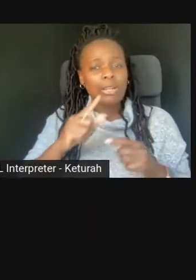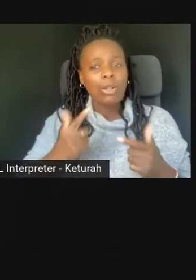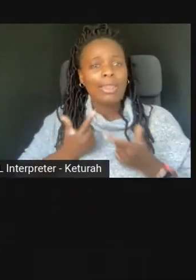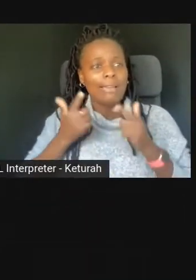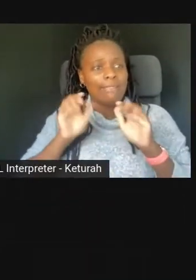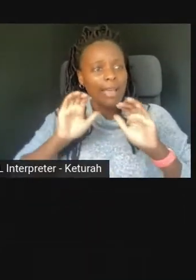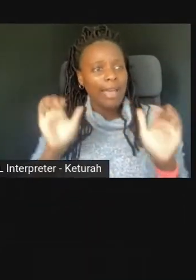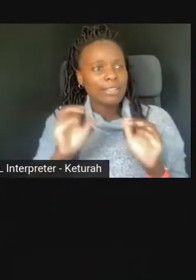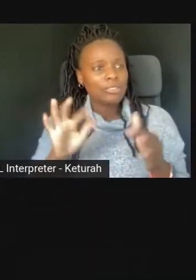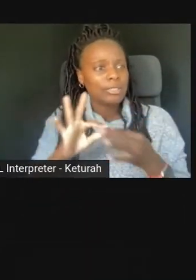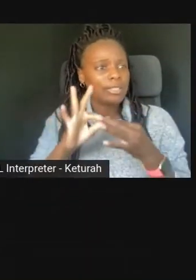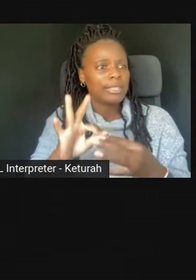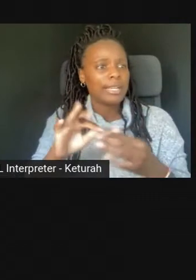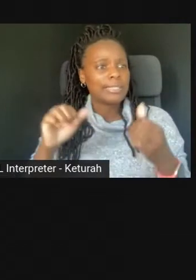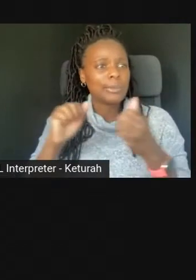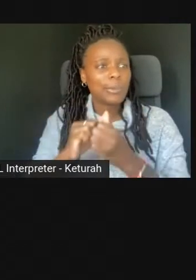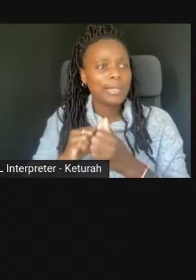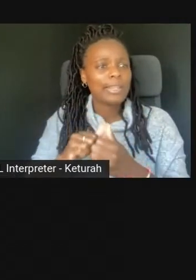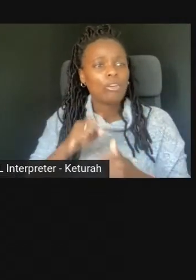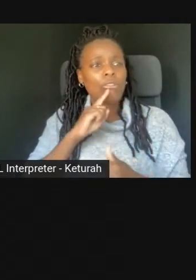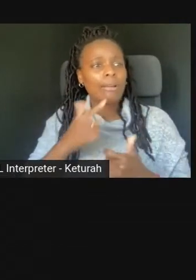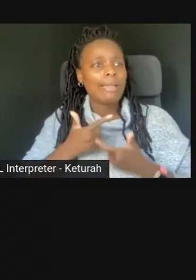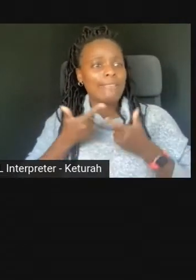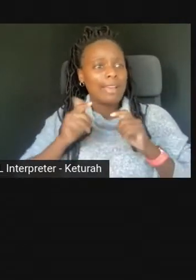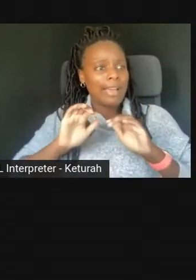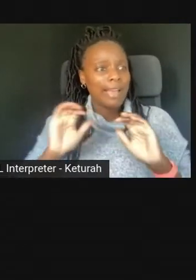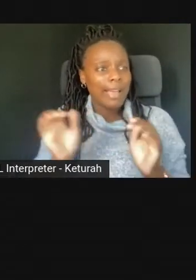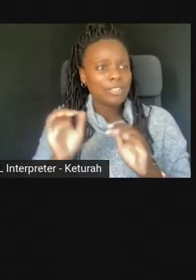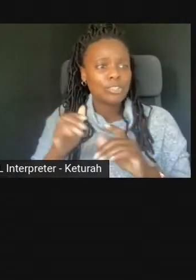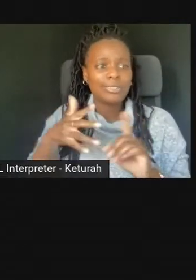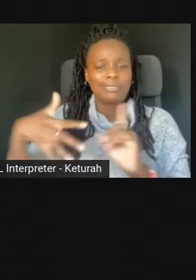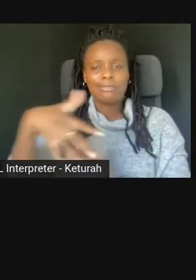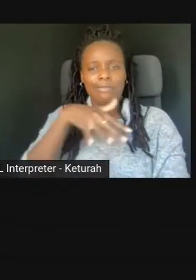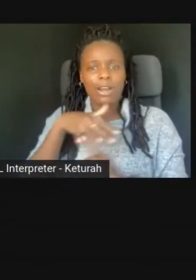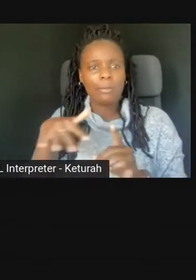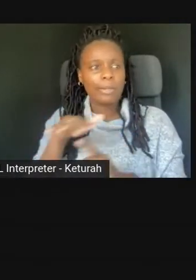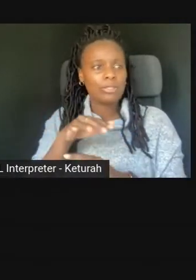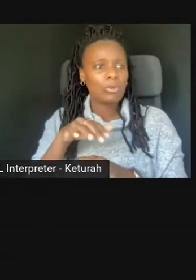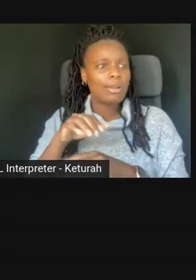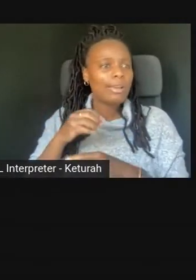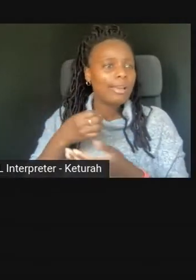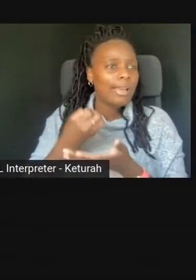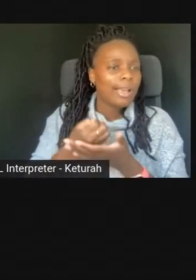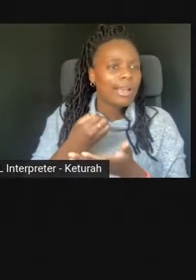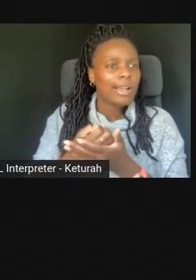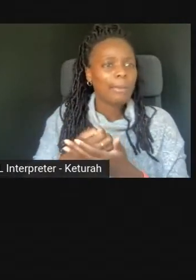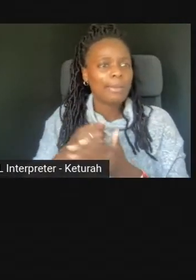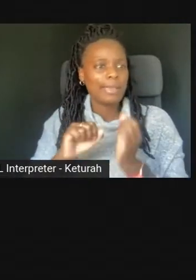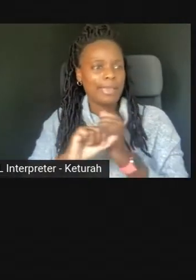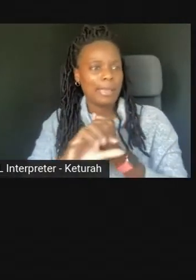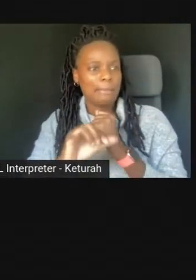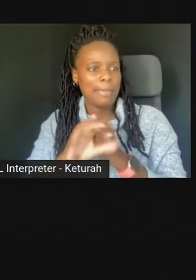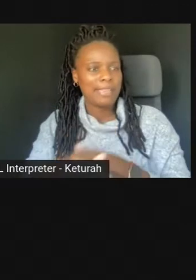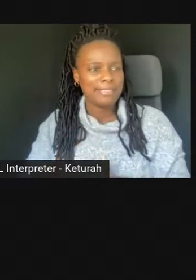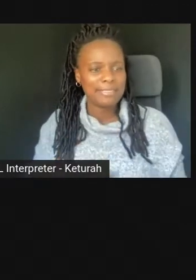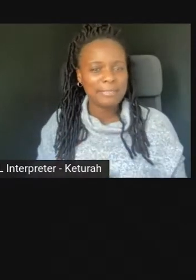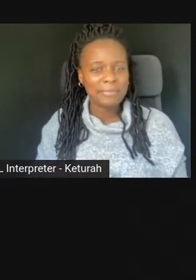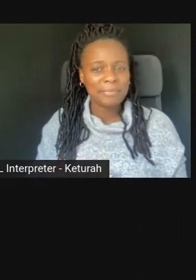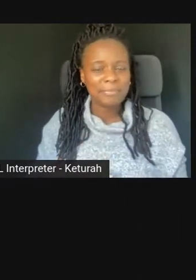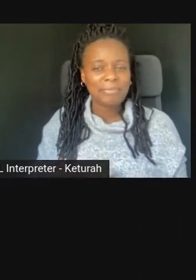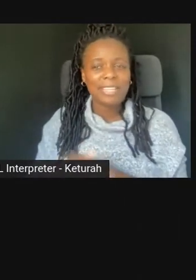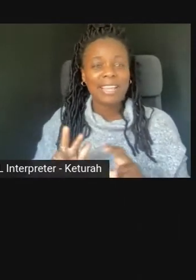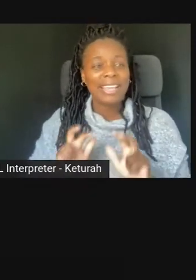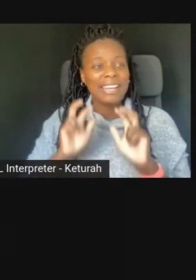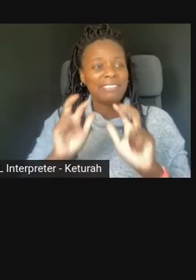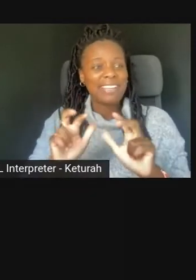and economic grassroots campaigns that need support. Creative Capital's investment in King Coal is a really exciting endorsement